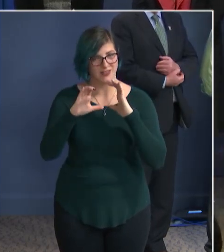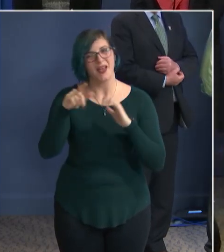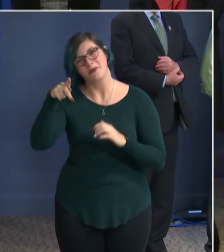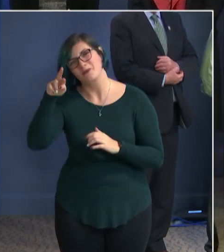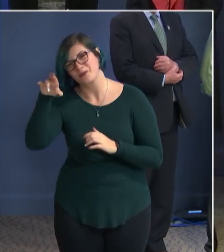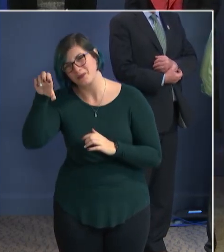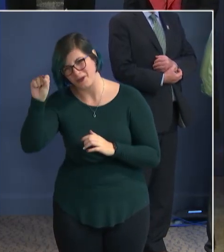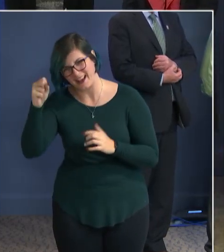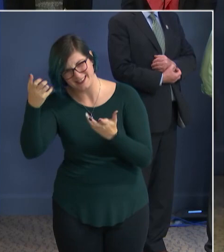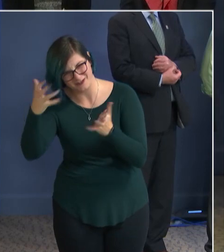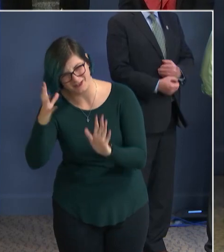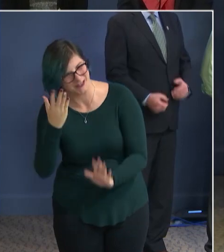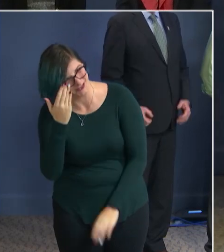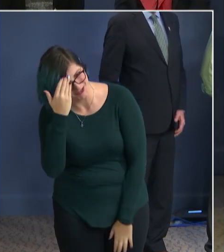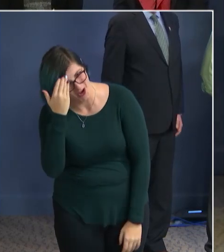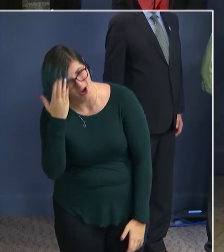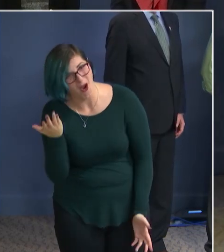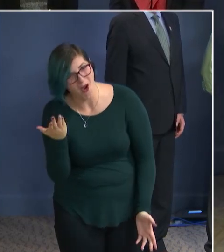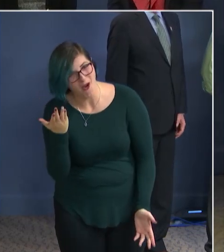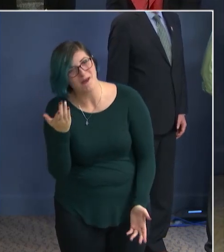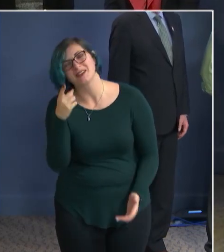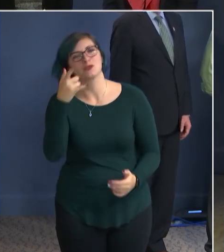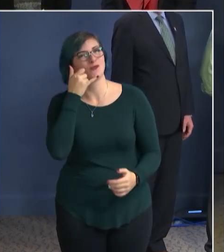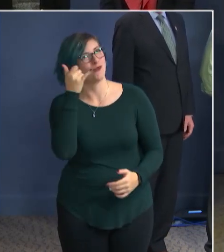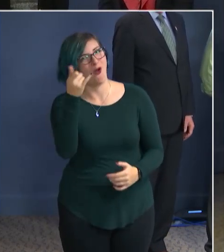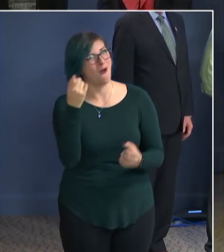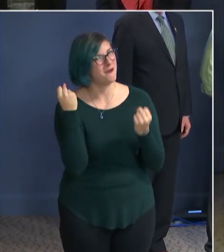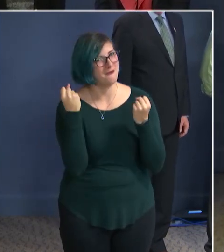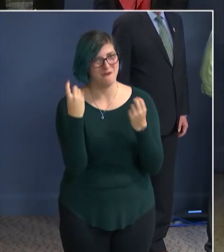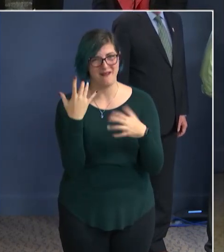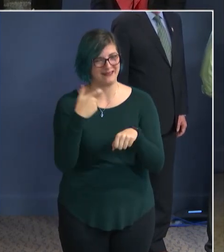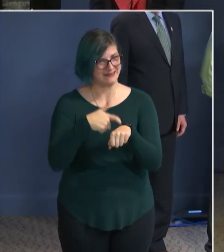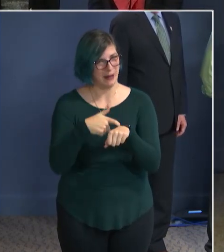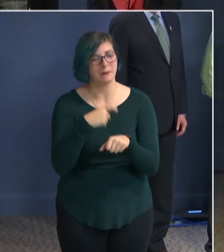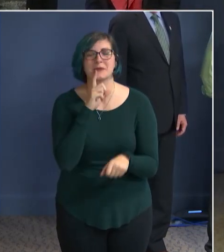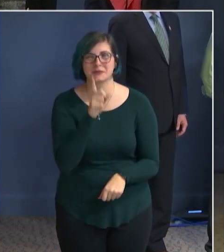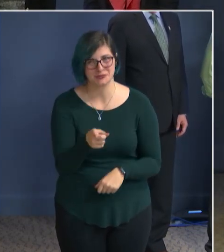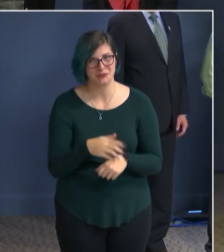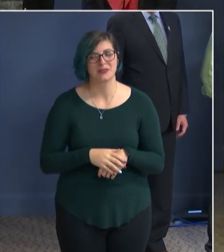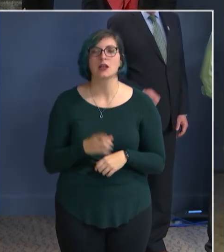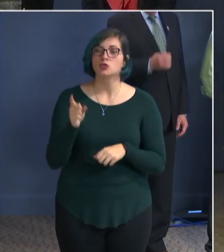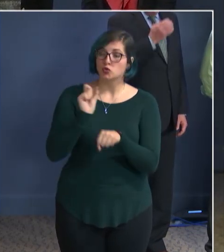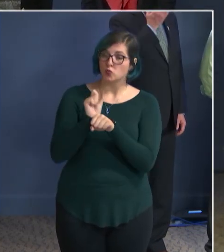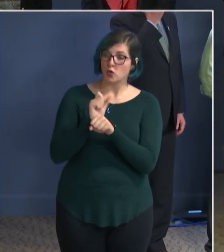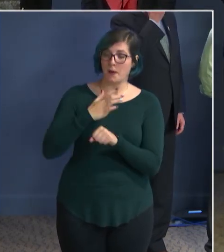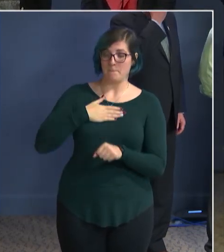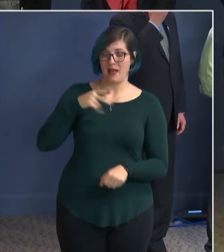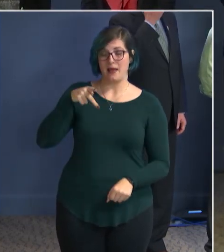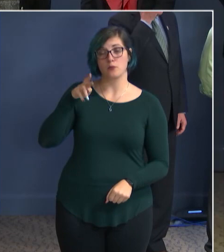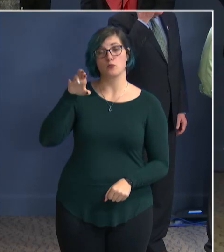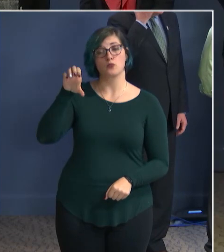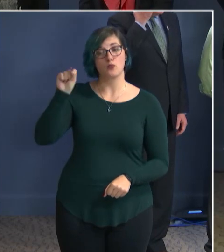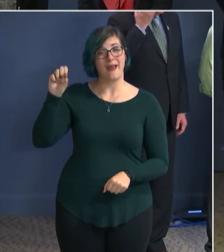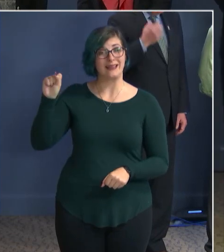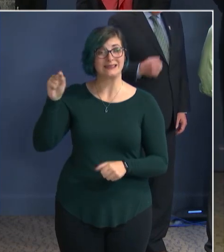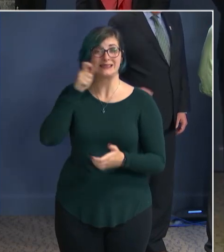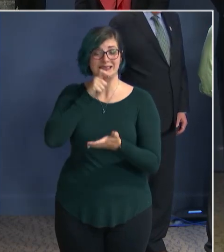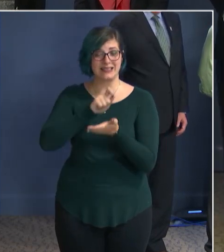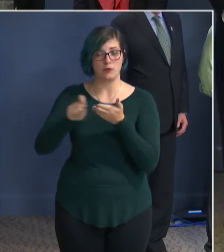knows her well. You have her on speed dial, I'm sure. She has worked as my press secretary